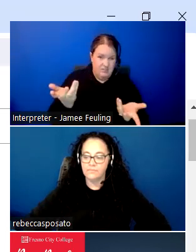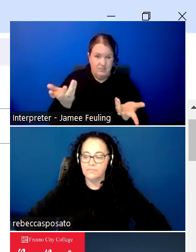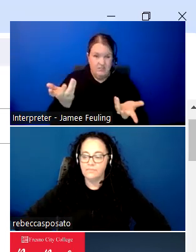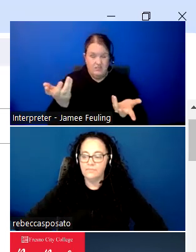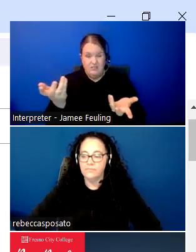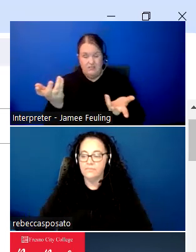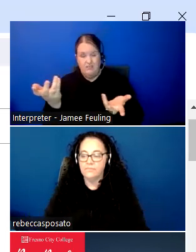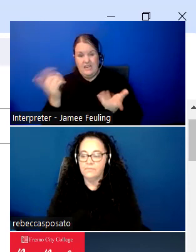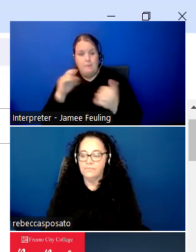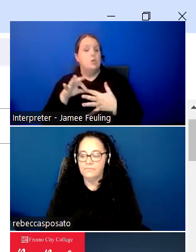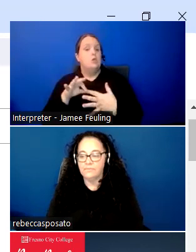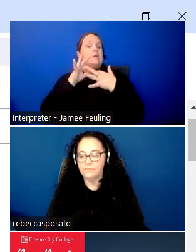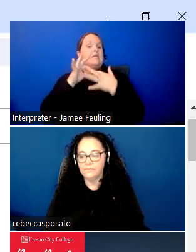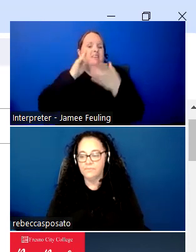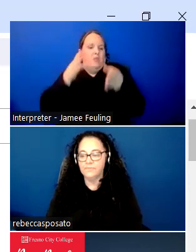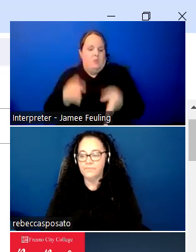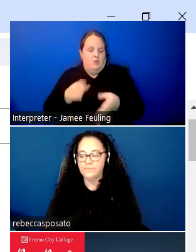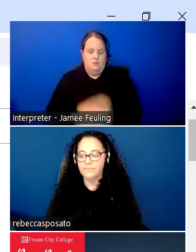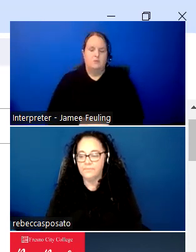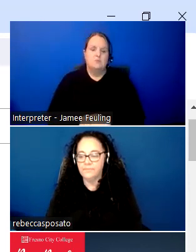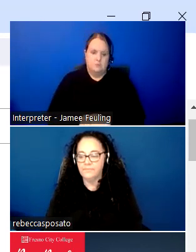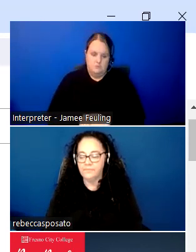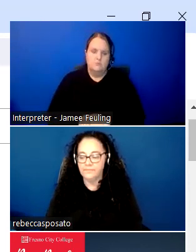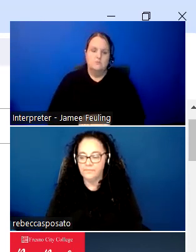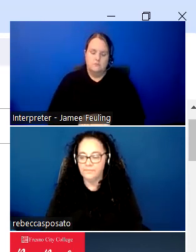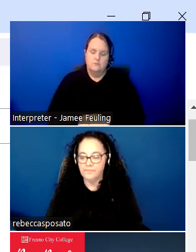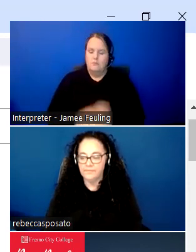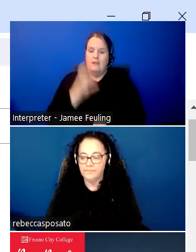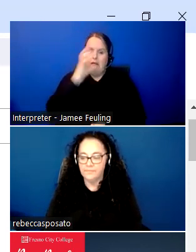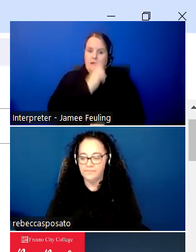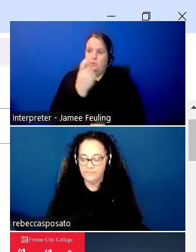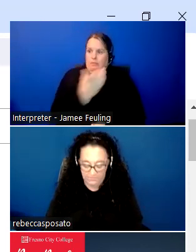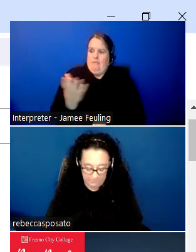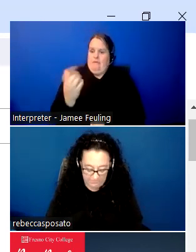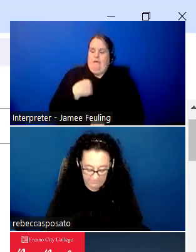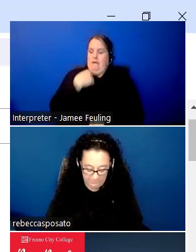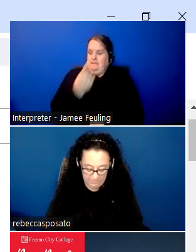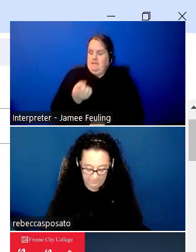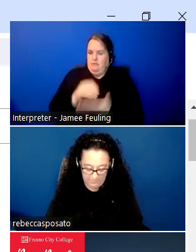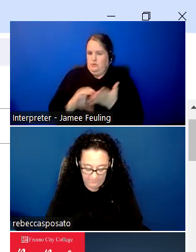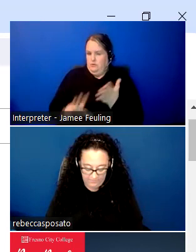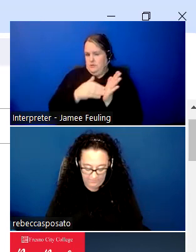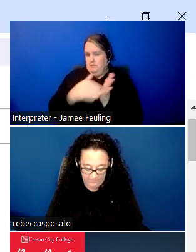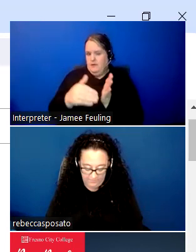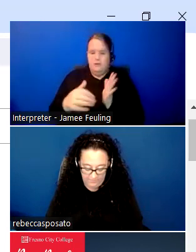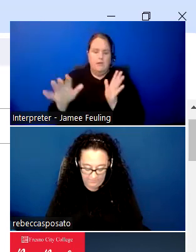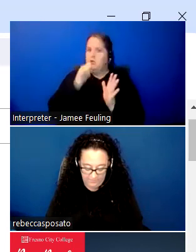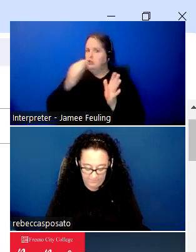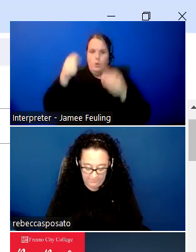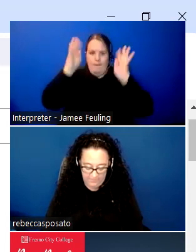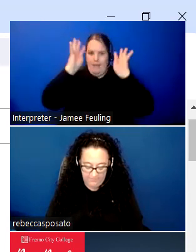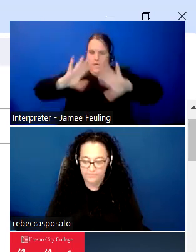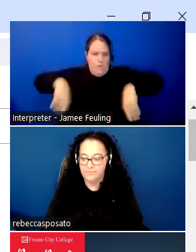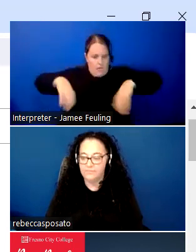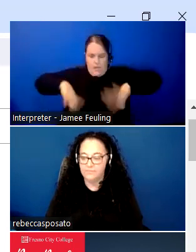very unique to the individual? So I guess one thing I tell students is don't panic, especially like,